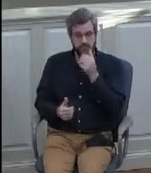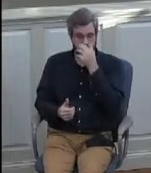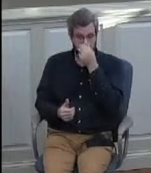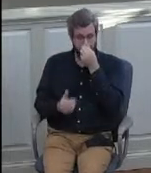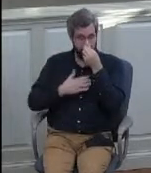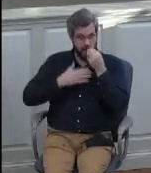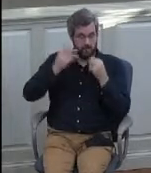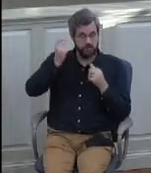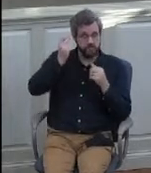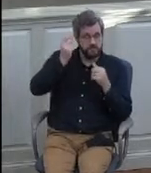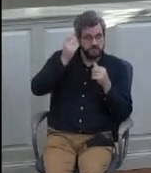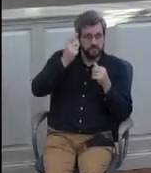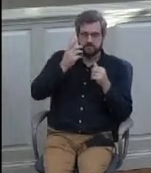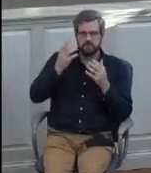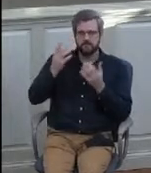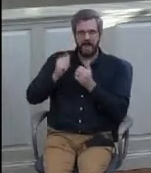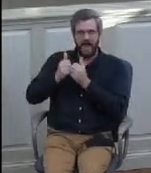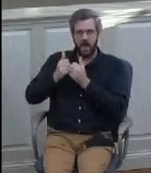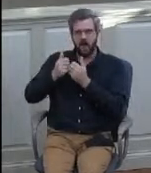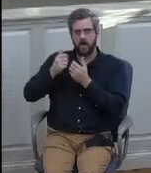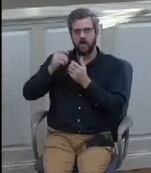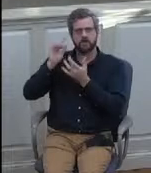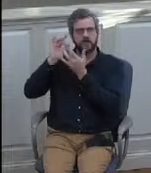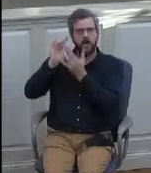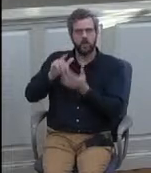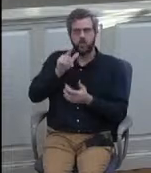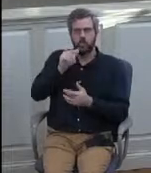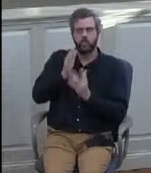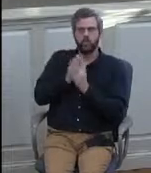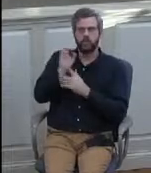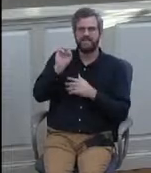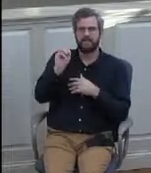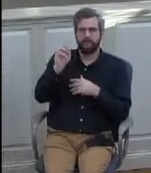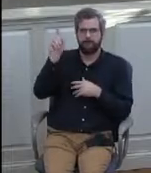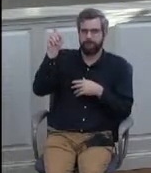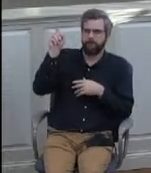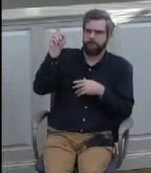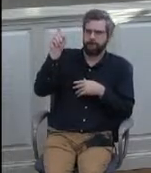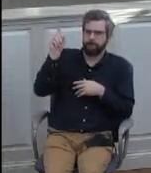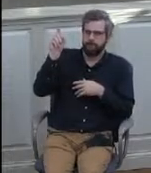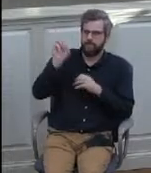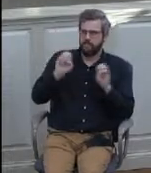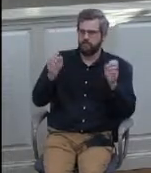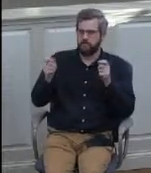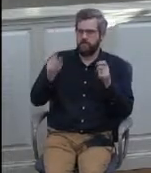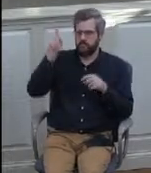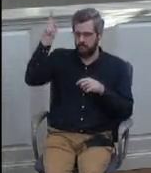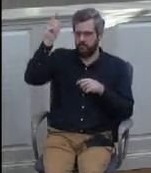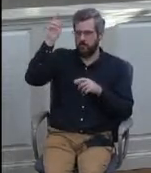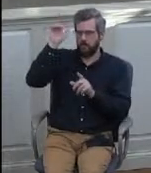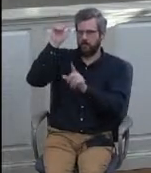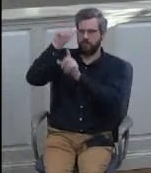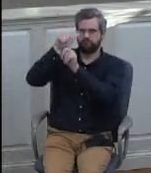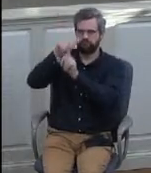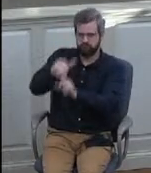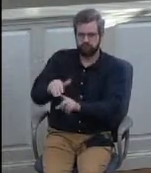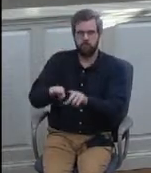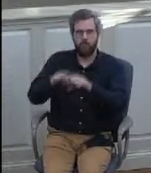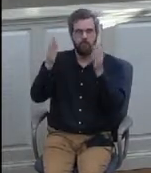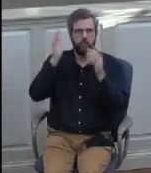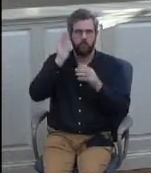my understanding, is it filters down through EM, and you know, hopefully it all gets to them, and then we know how to open from